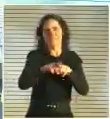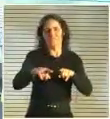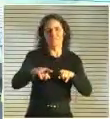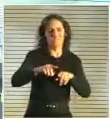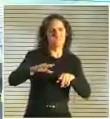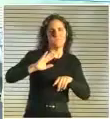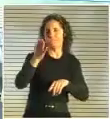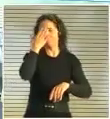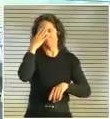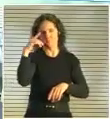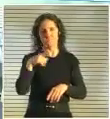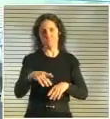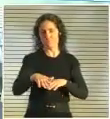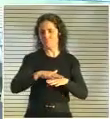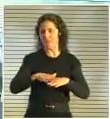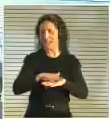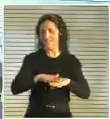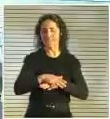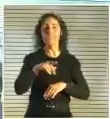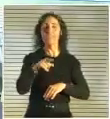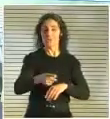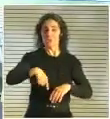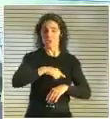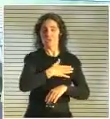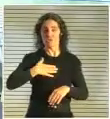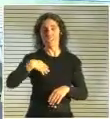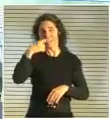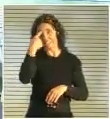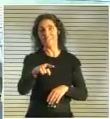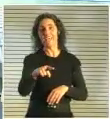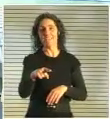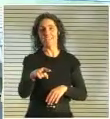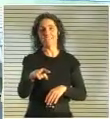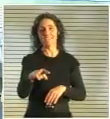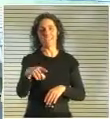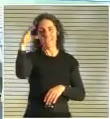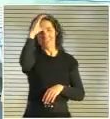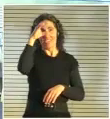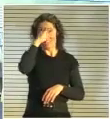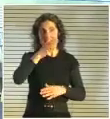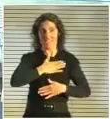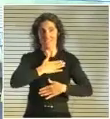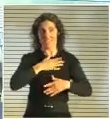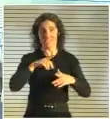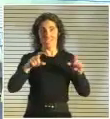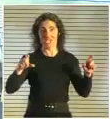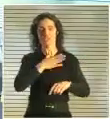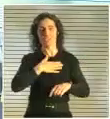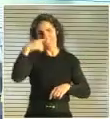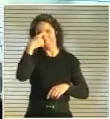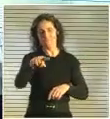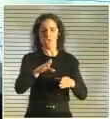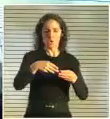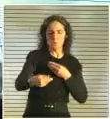SeaBOS. And there's some extensive science out there on it. There's also a paper I would recommend if you're interested in